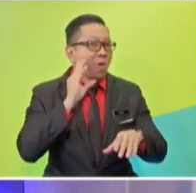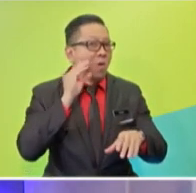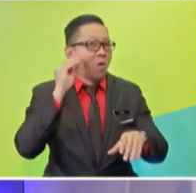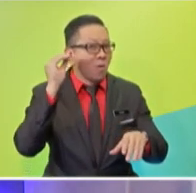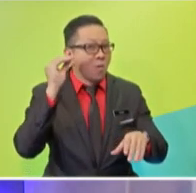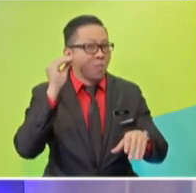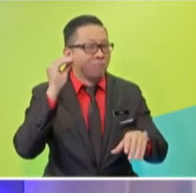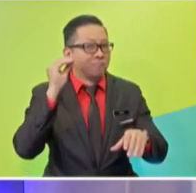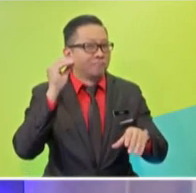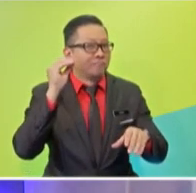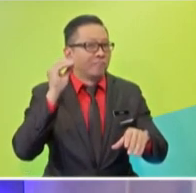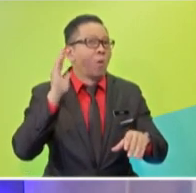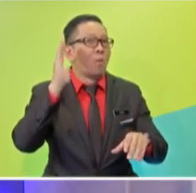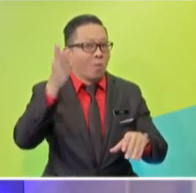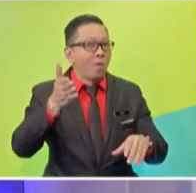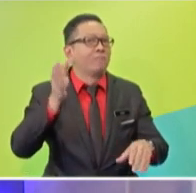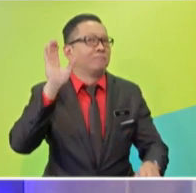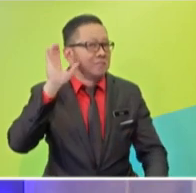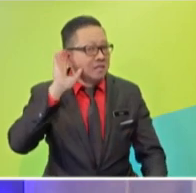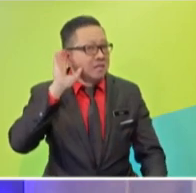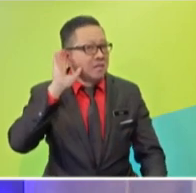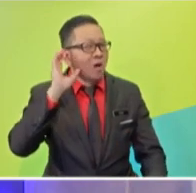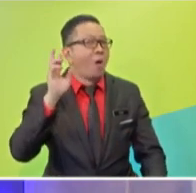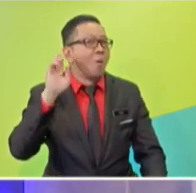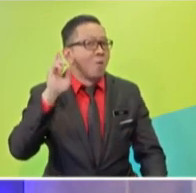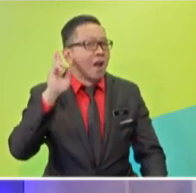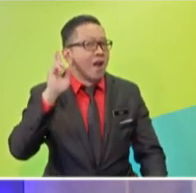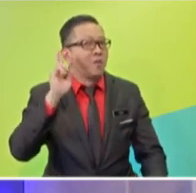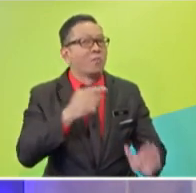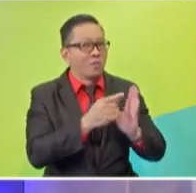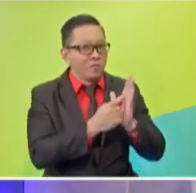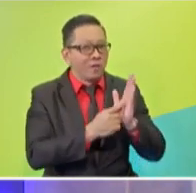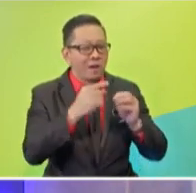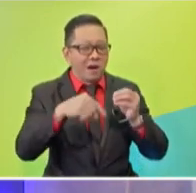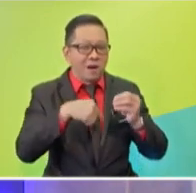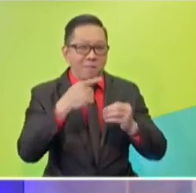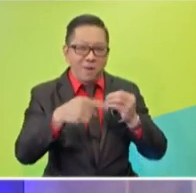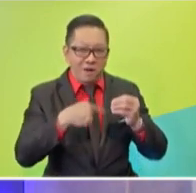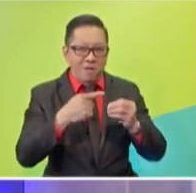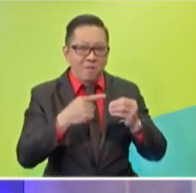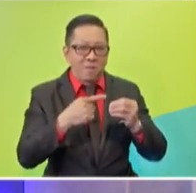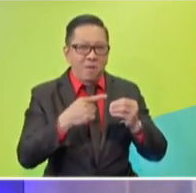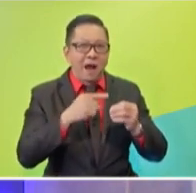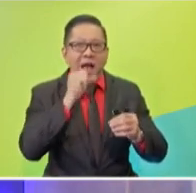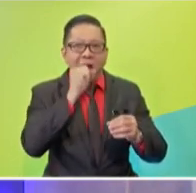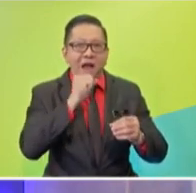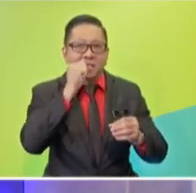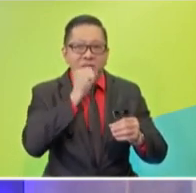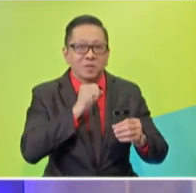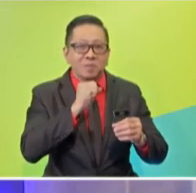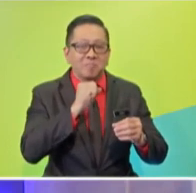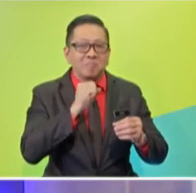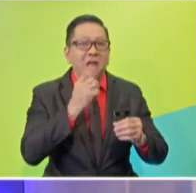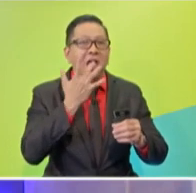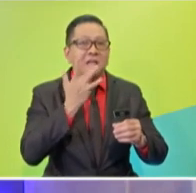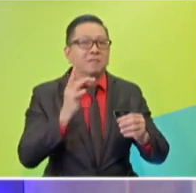are going to listen to a radio program about the ice cream taster, and they're going to answer